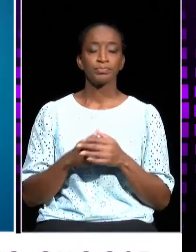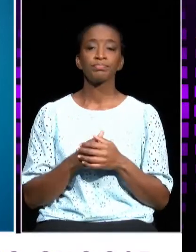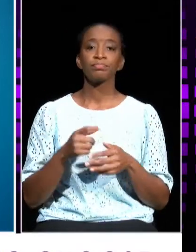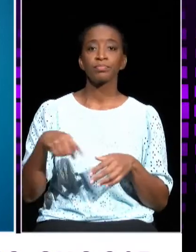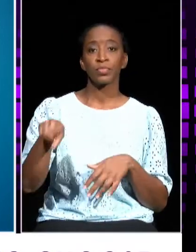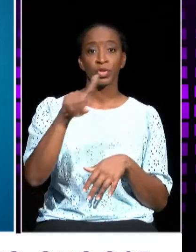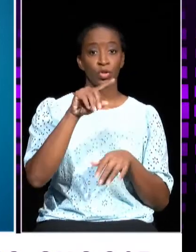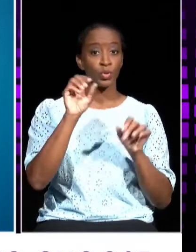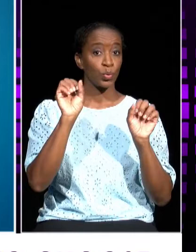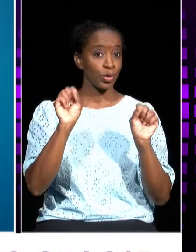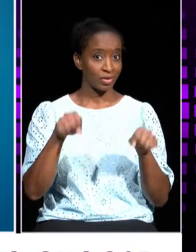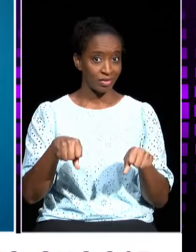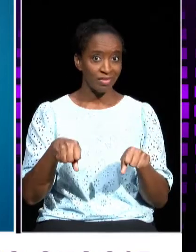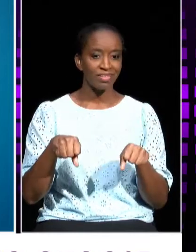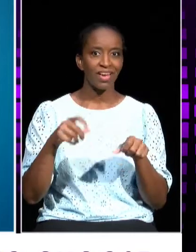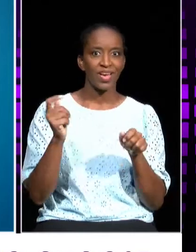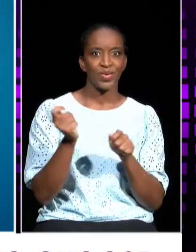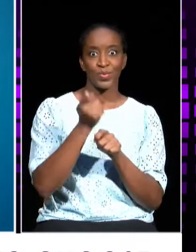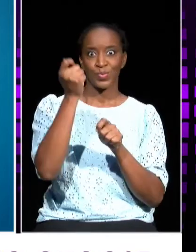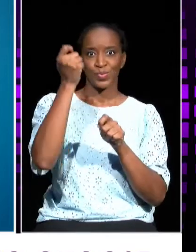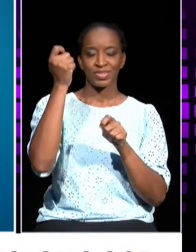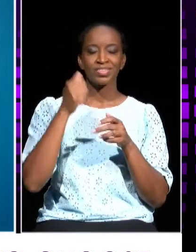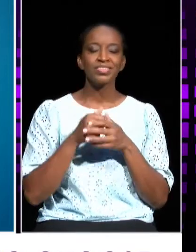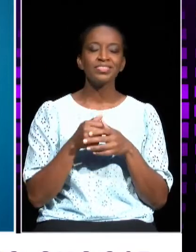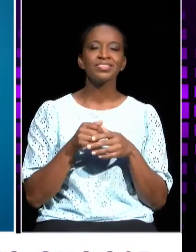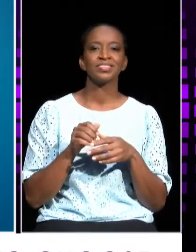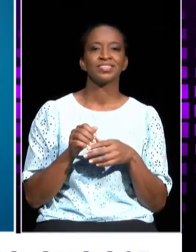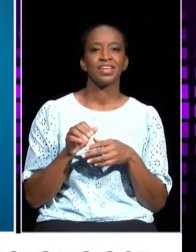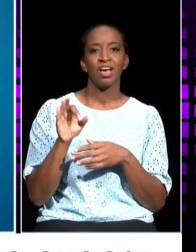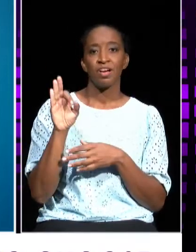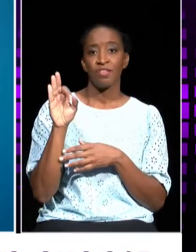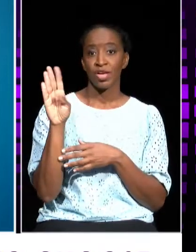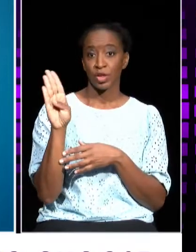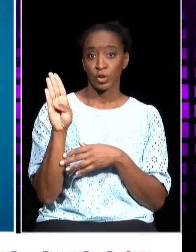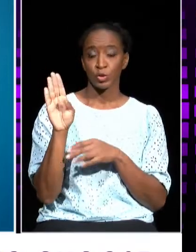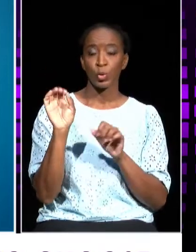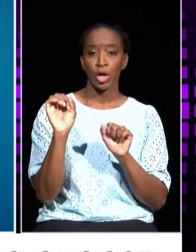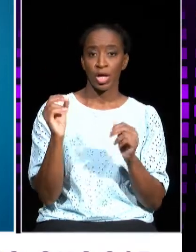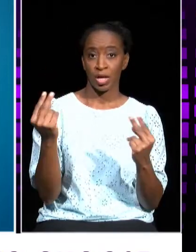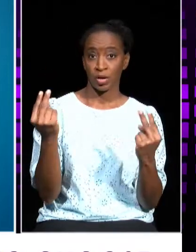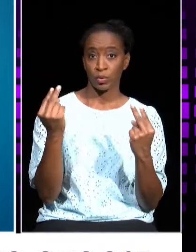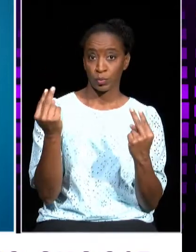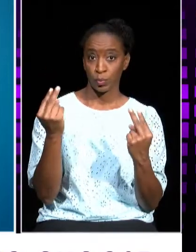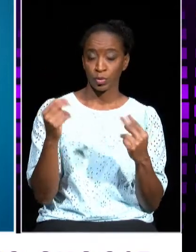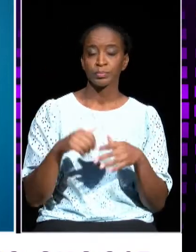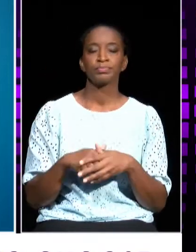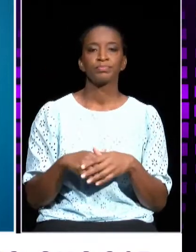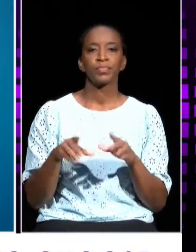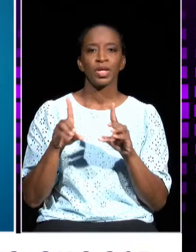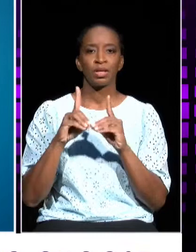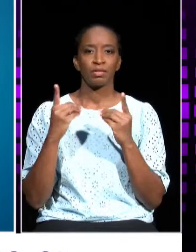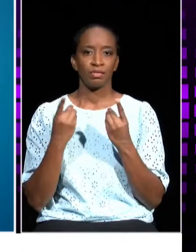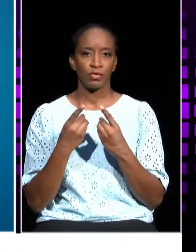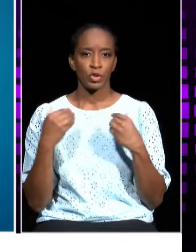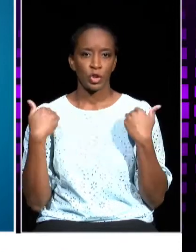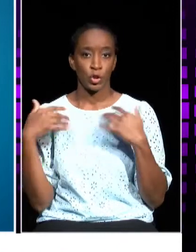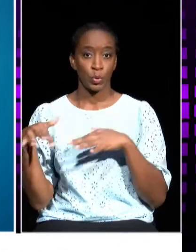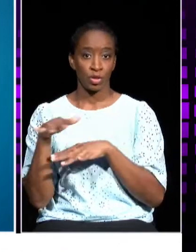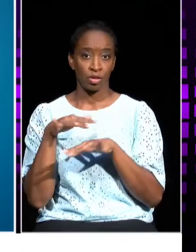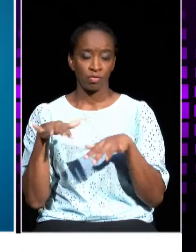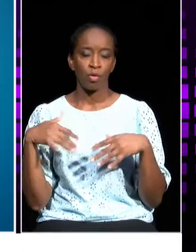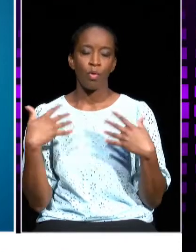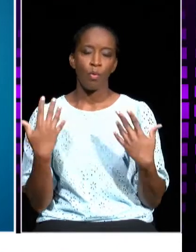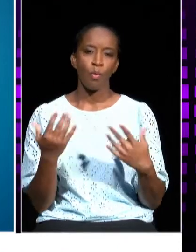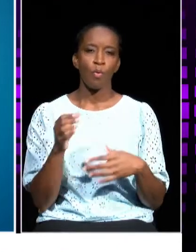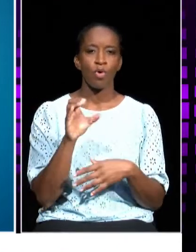for the most engaging comment on our Facebook page, so you can follow us or check us out at Division of Youth Affairs or at CBC's